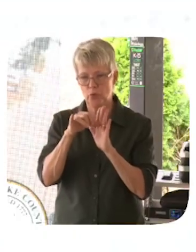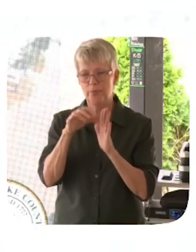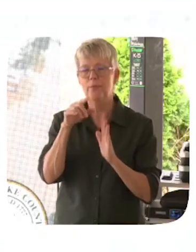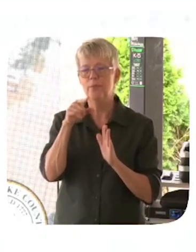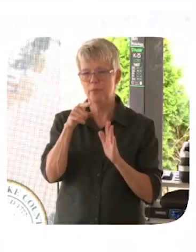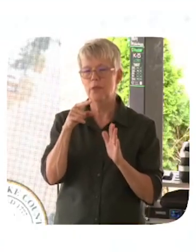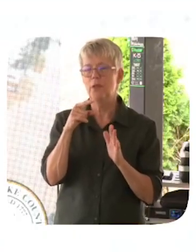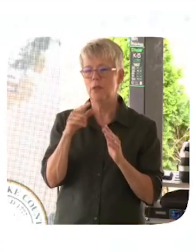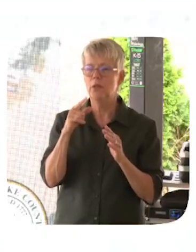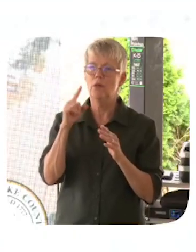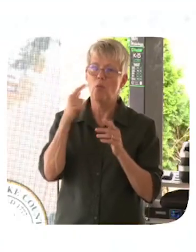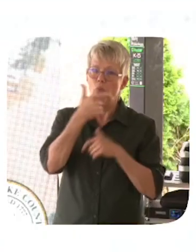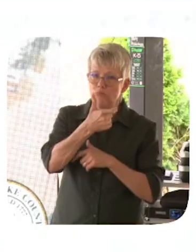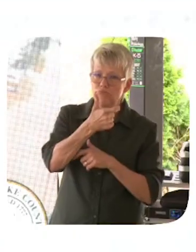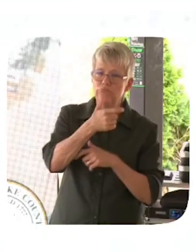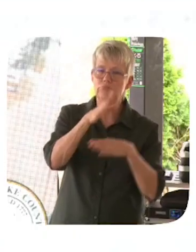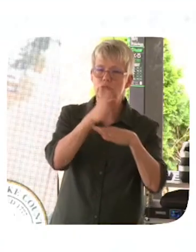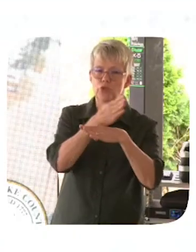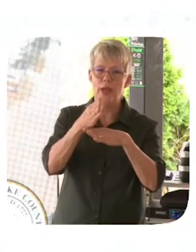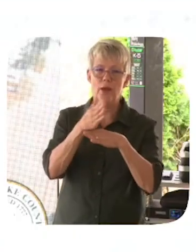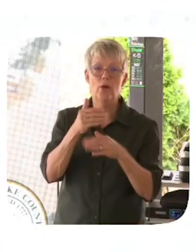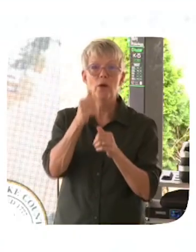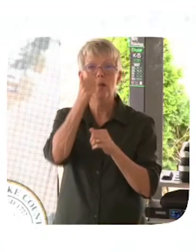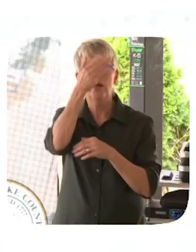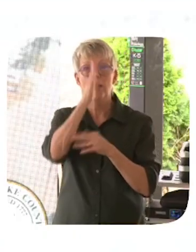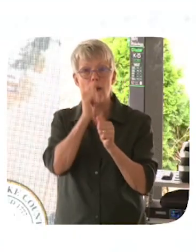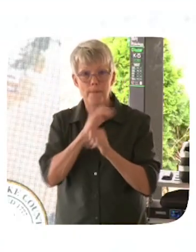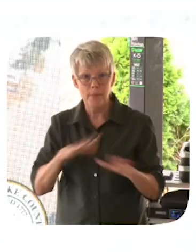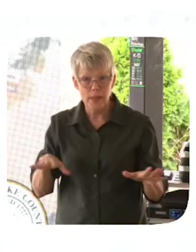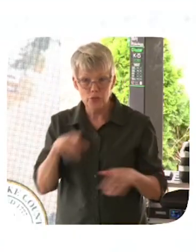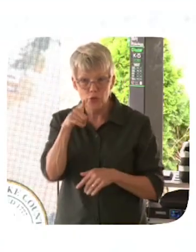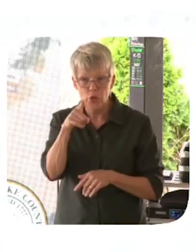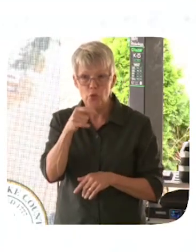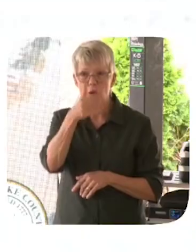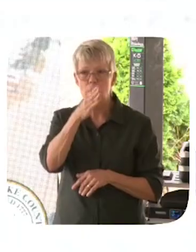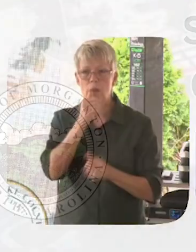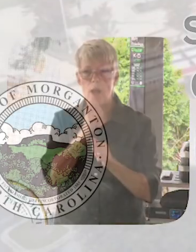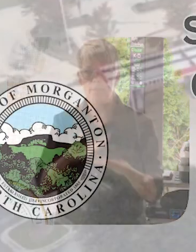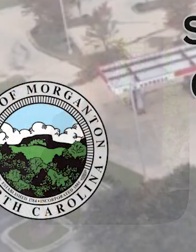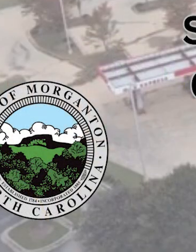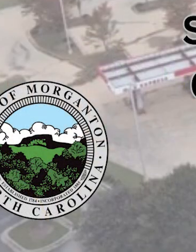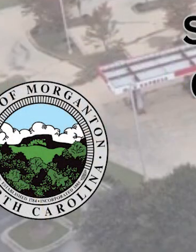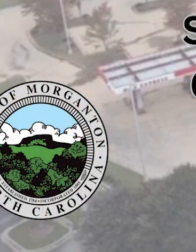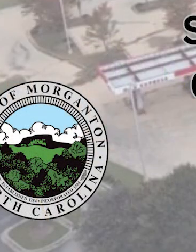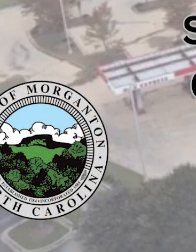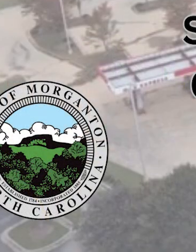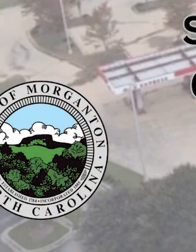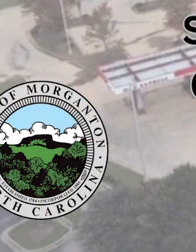share it as you can. God bless you, and God bless Burke County.